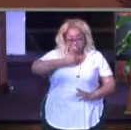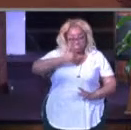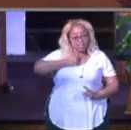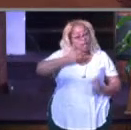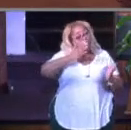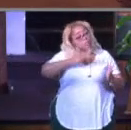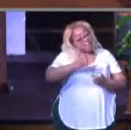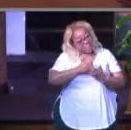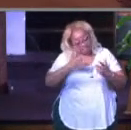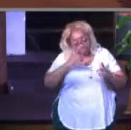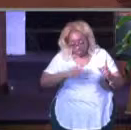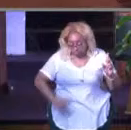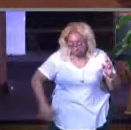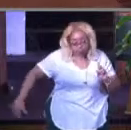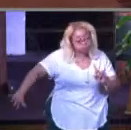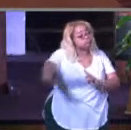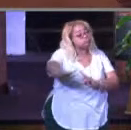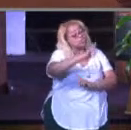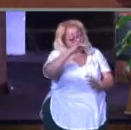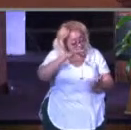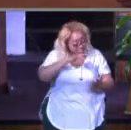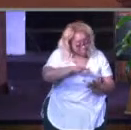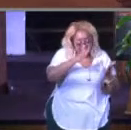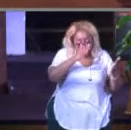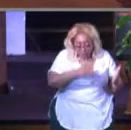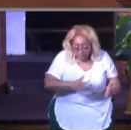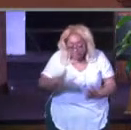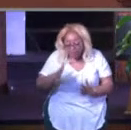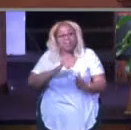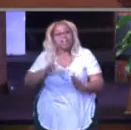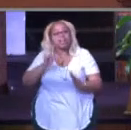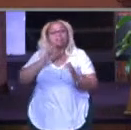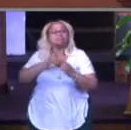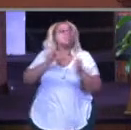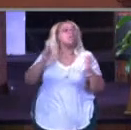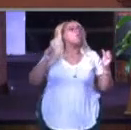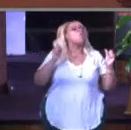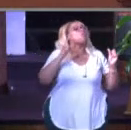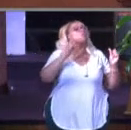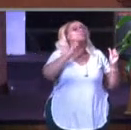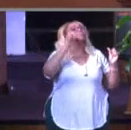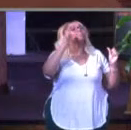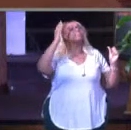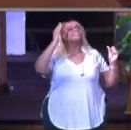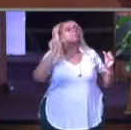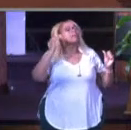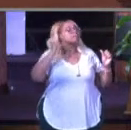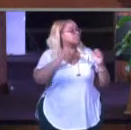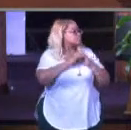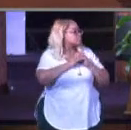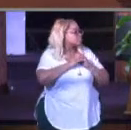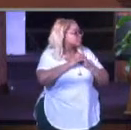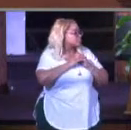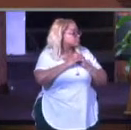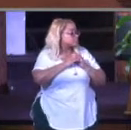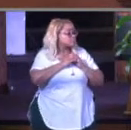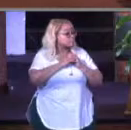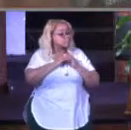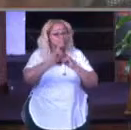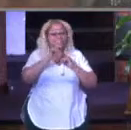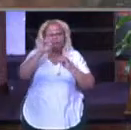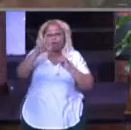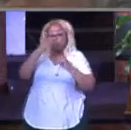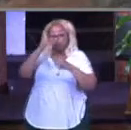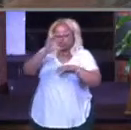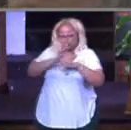yourself and prepare everything around you? Do you study and plan while being open to what is unexpected? See, this isn't